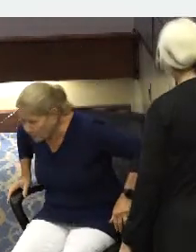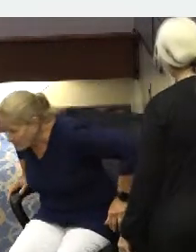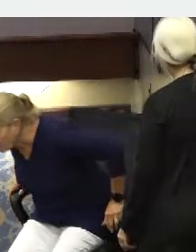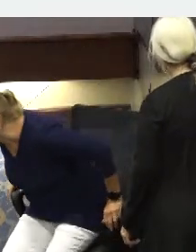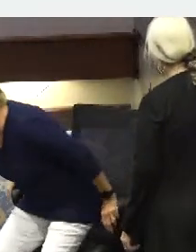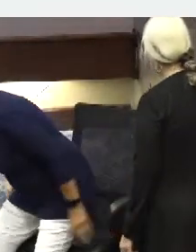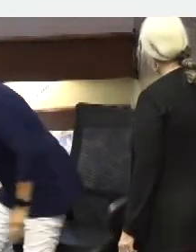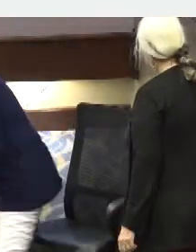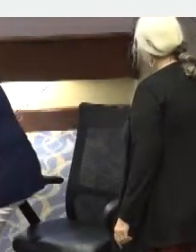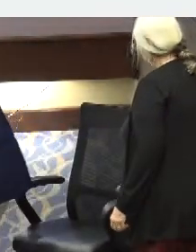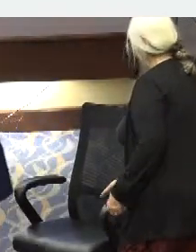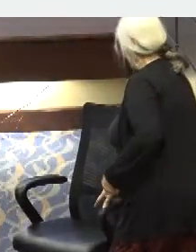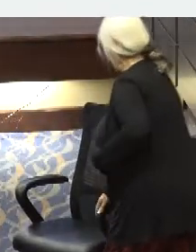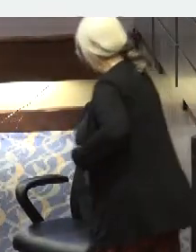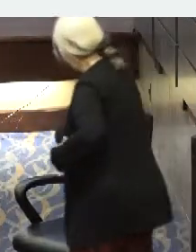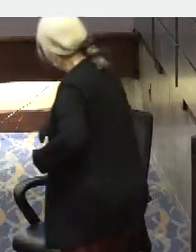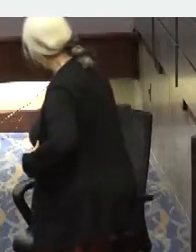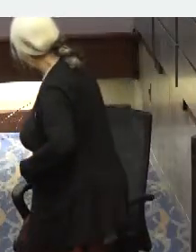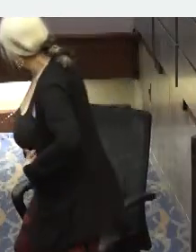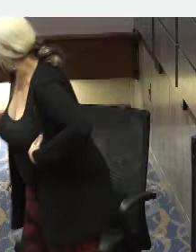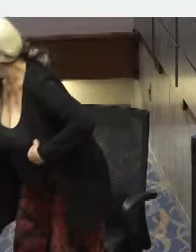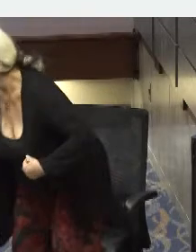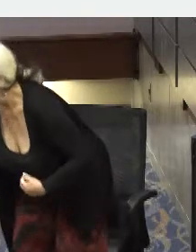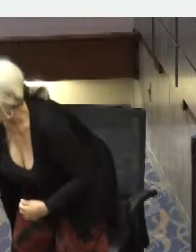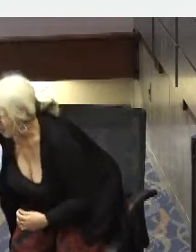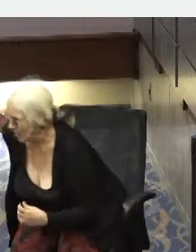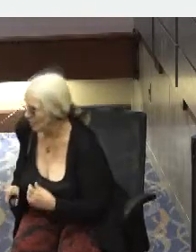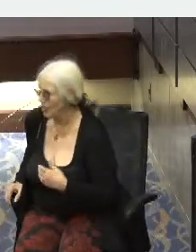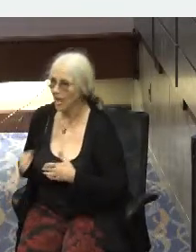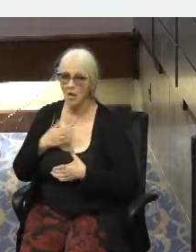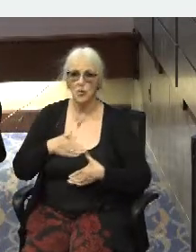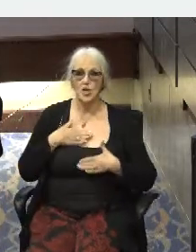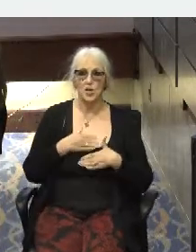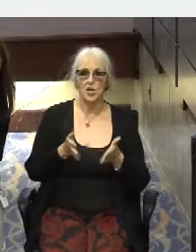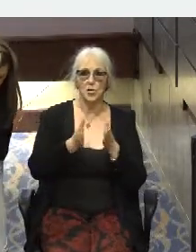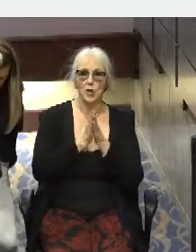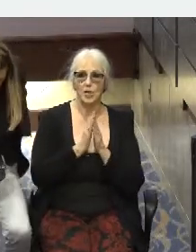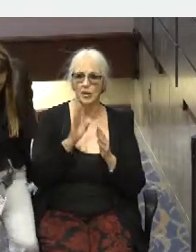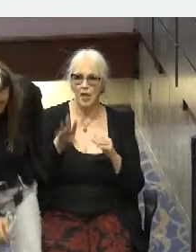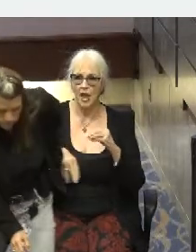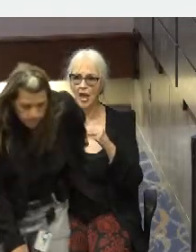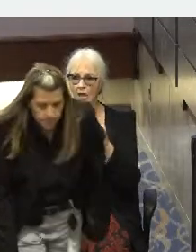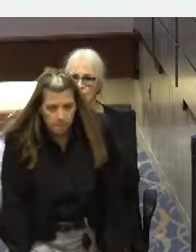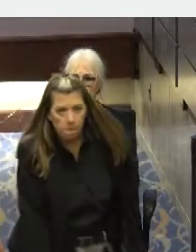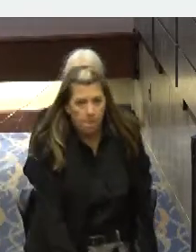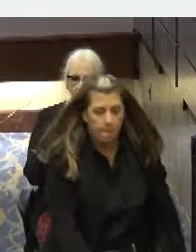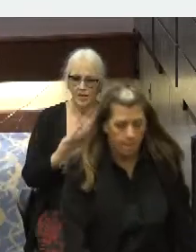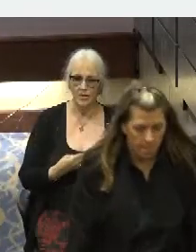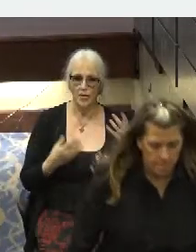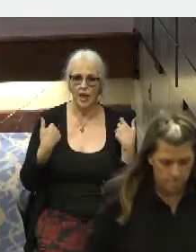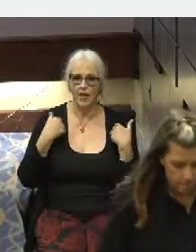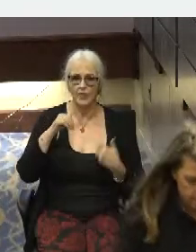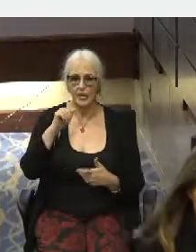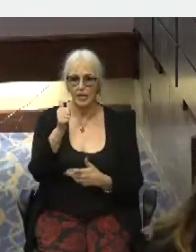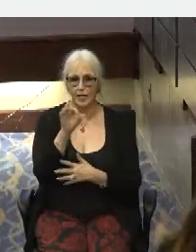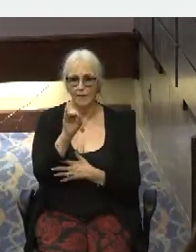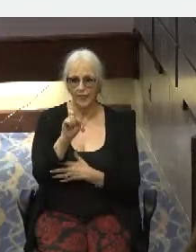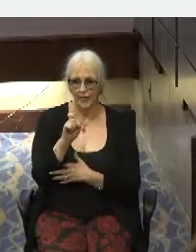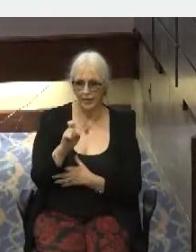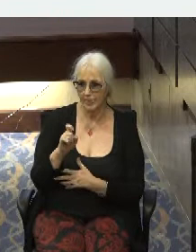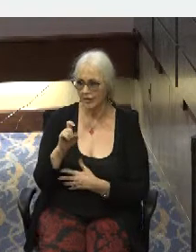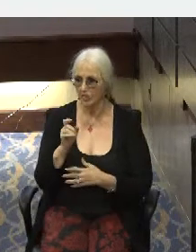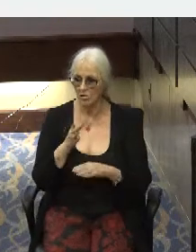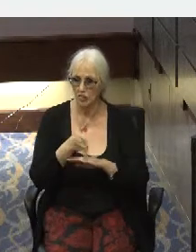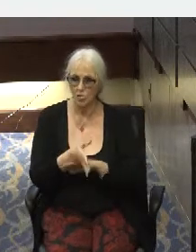I appreciate your ask because that was something that I wanted to put on the schedule. But basically, just to remind everybody, we have 10 fixed routes which currently run across